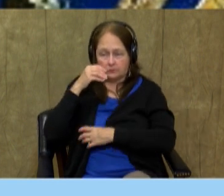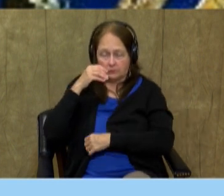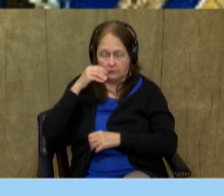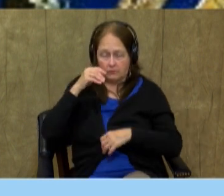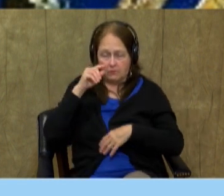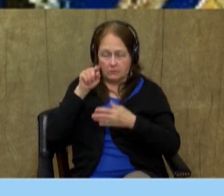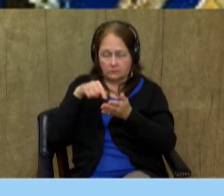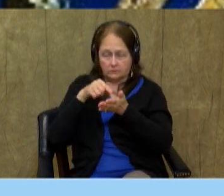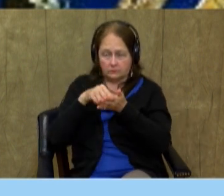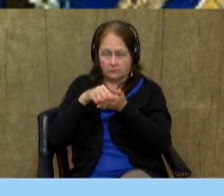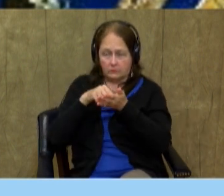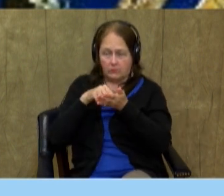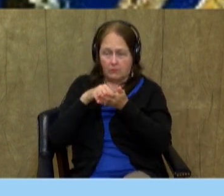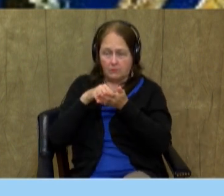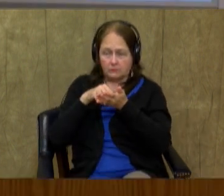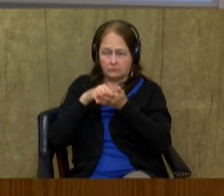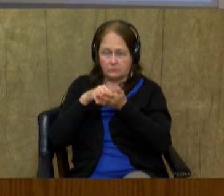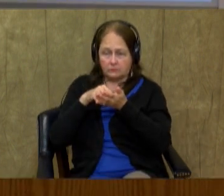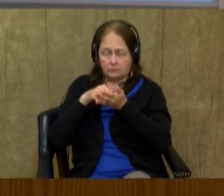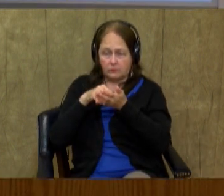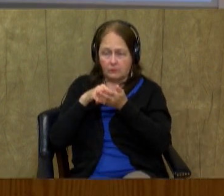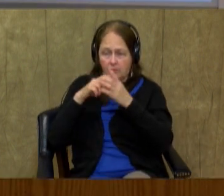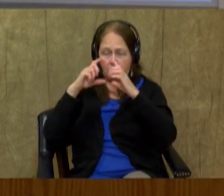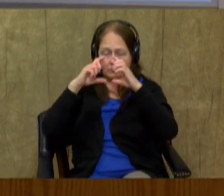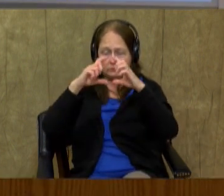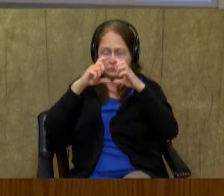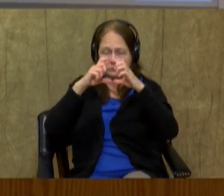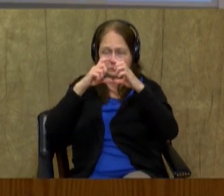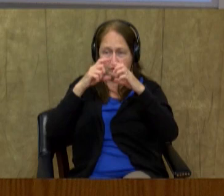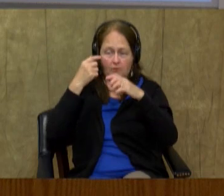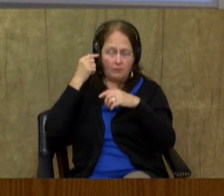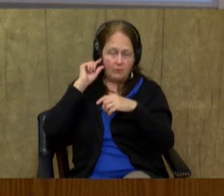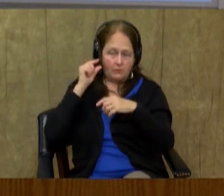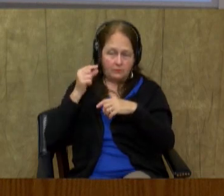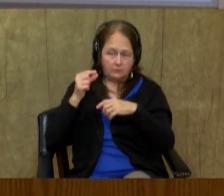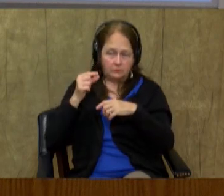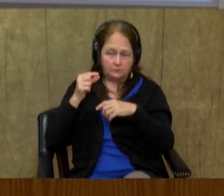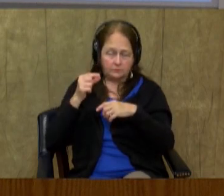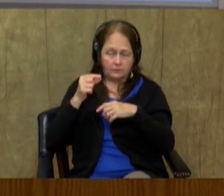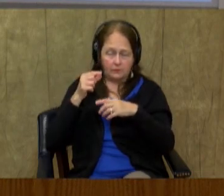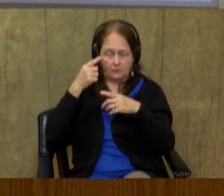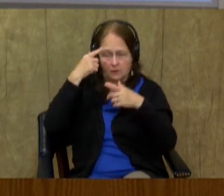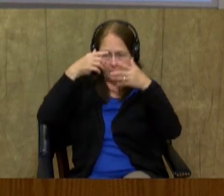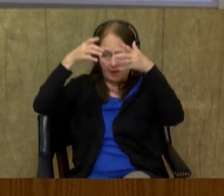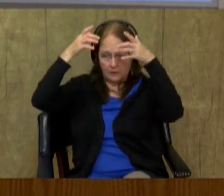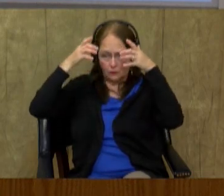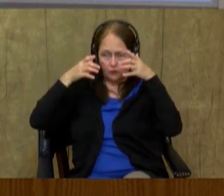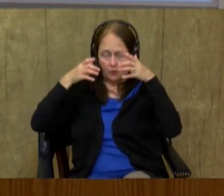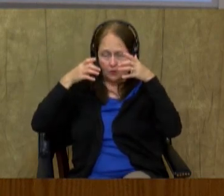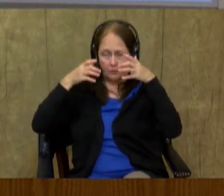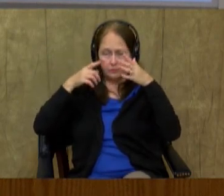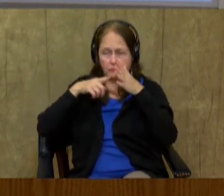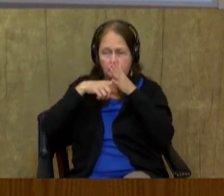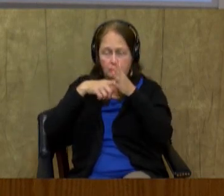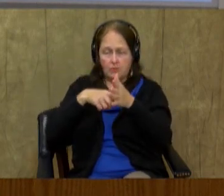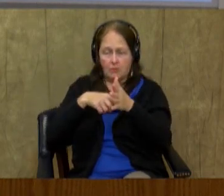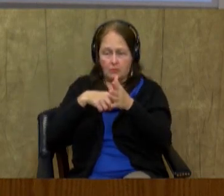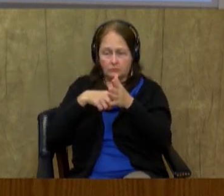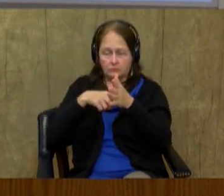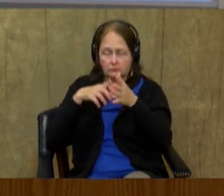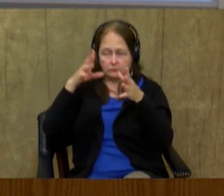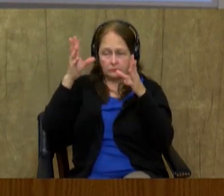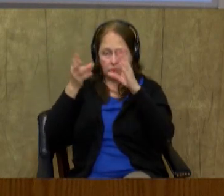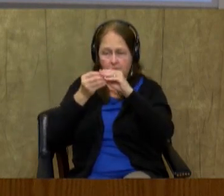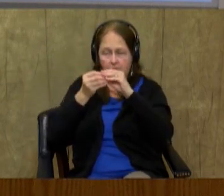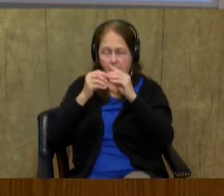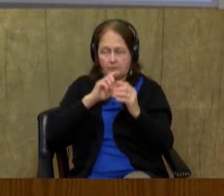here in this patch, that's the gold astronaut symbol. This was the first patch that they